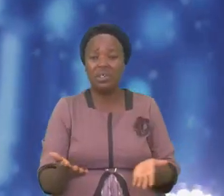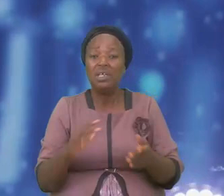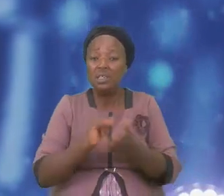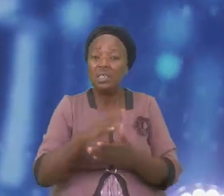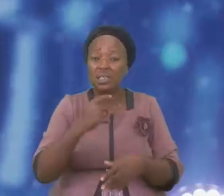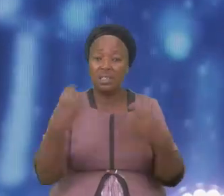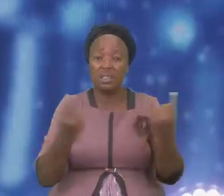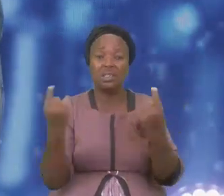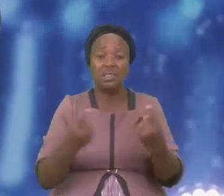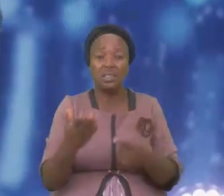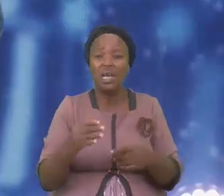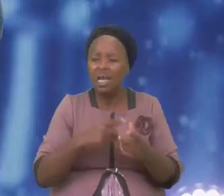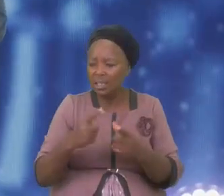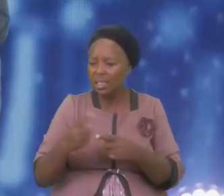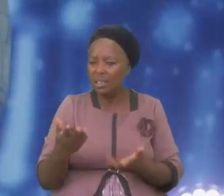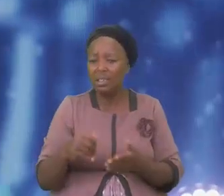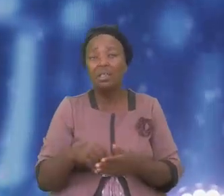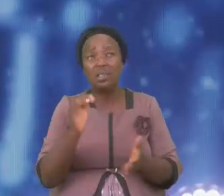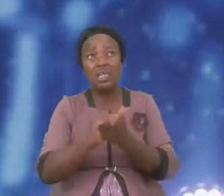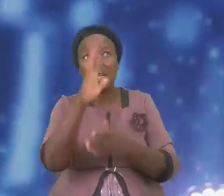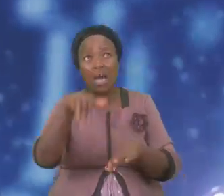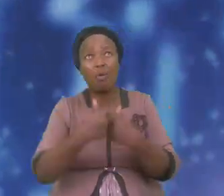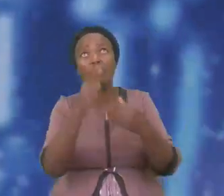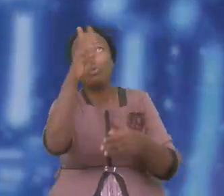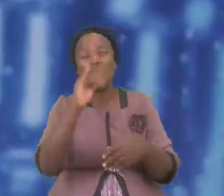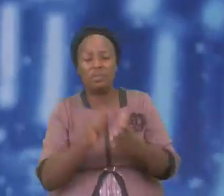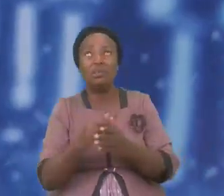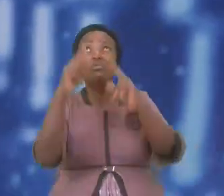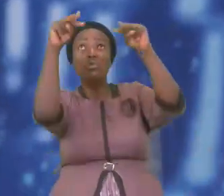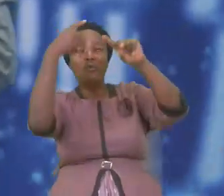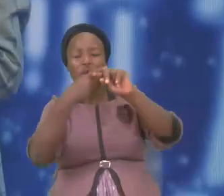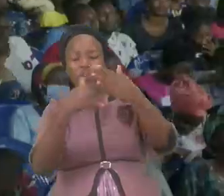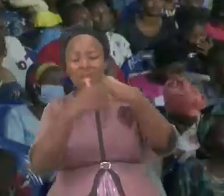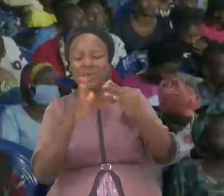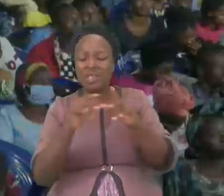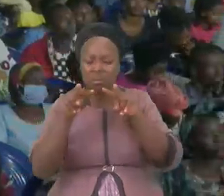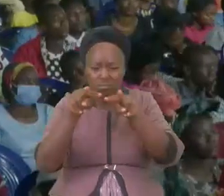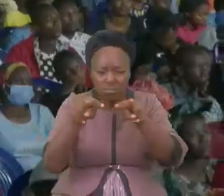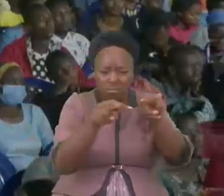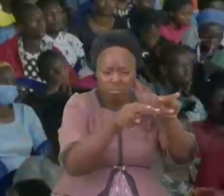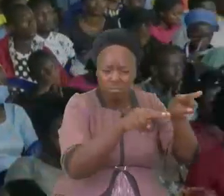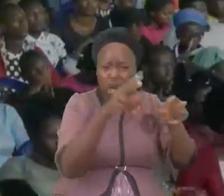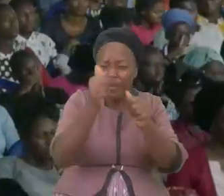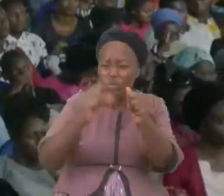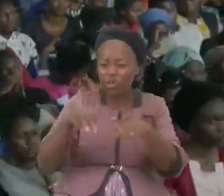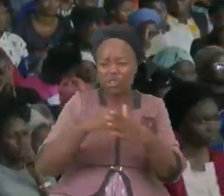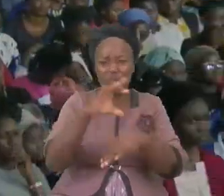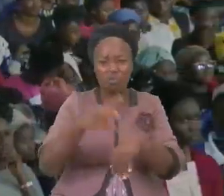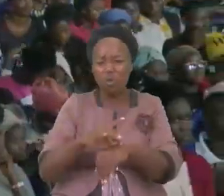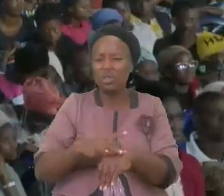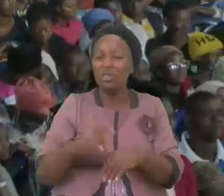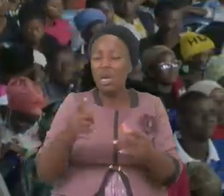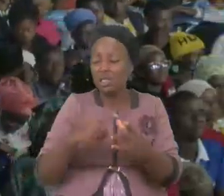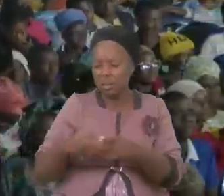lifestyle? Is it the lifestyle of the Babylonians? That's why humiliation comes. And that's why